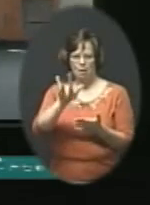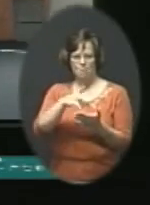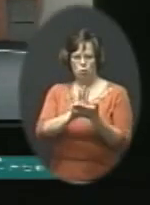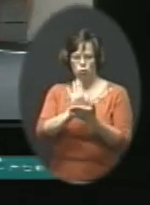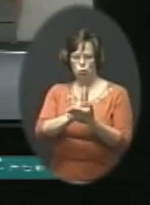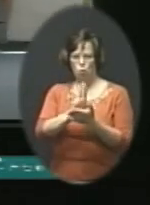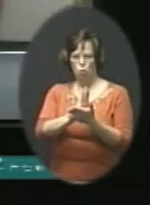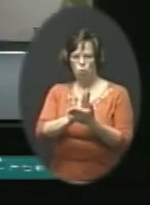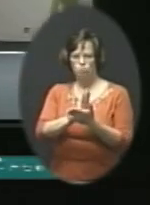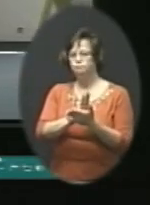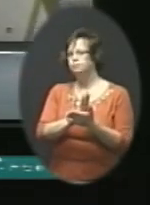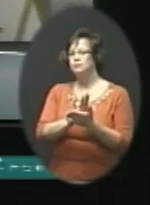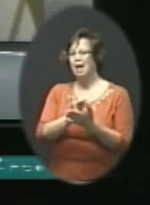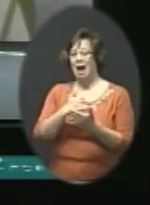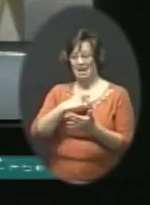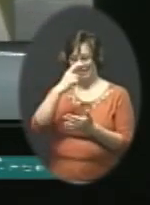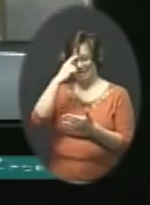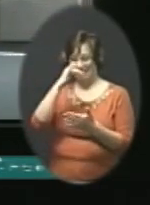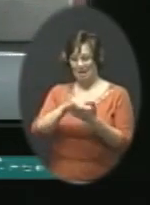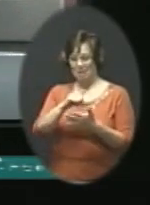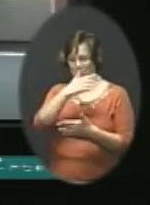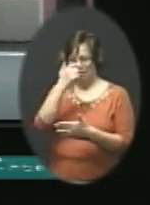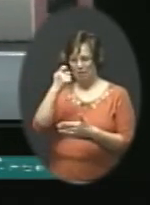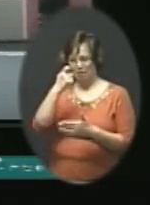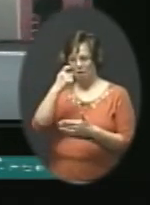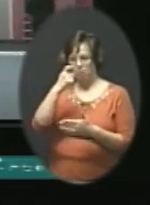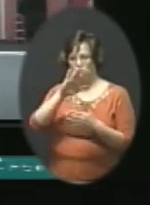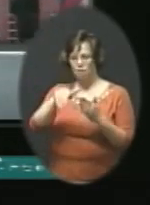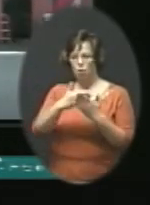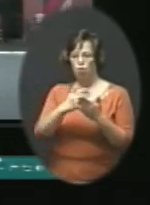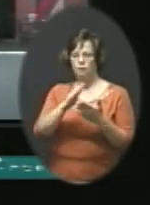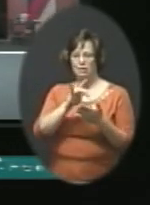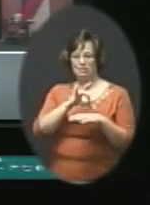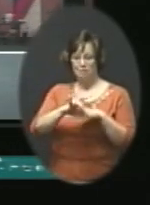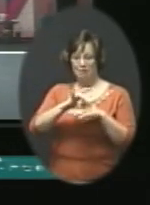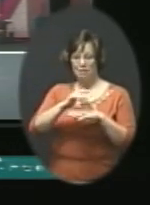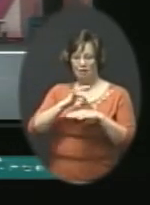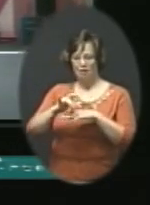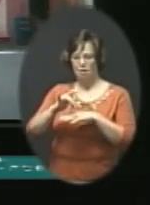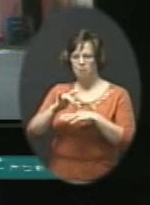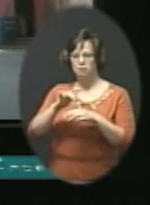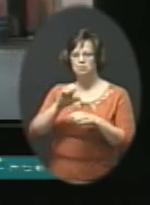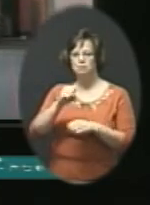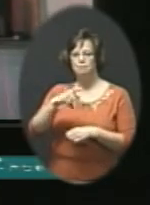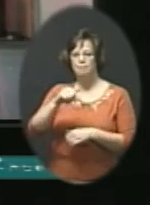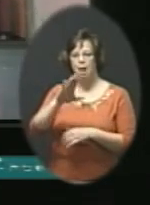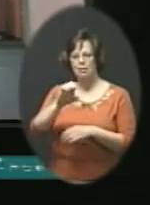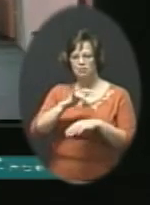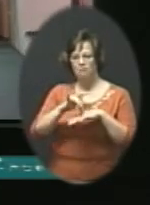or a junior high. I believe that's because of all the space that's available for our students.